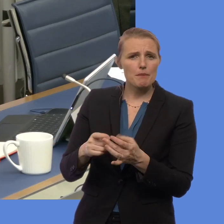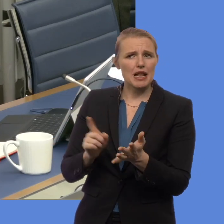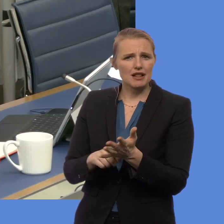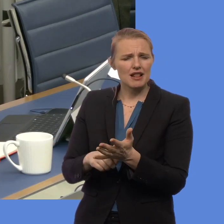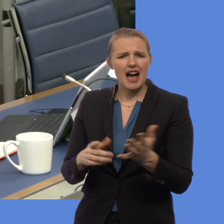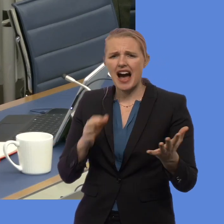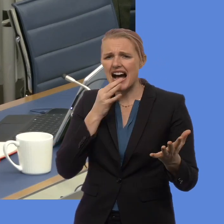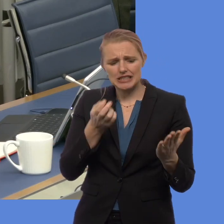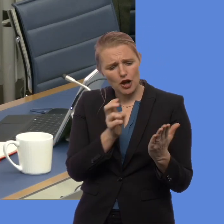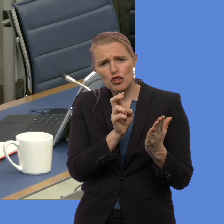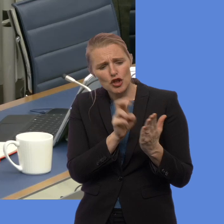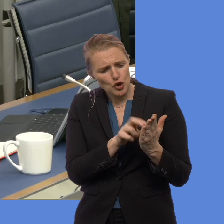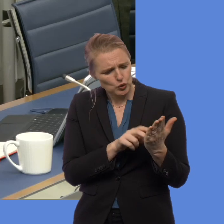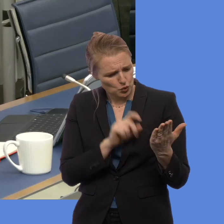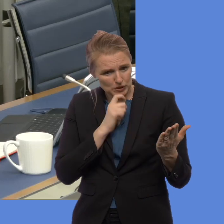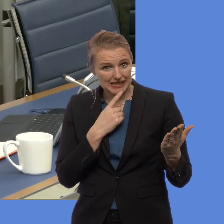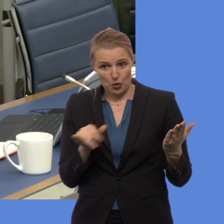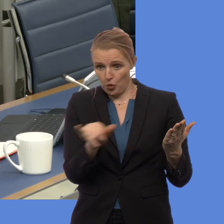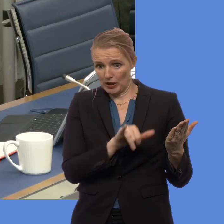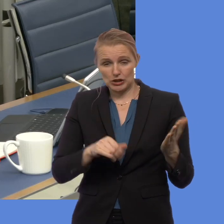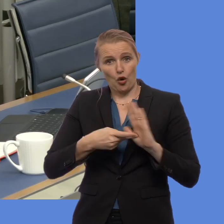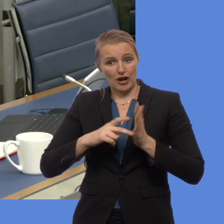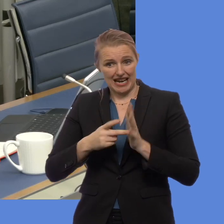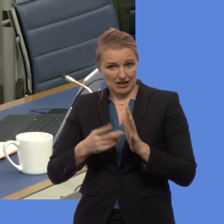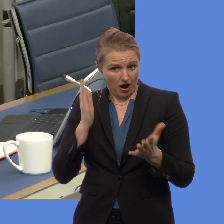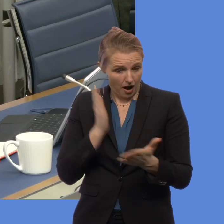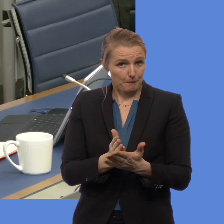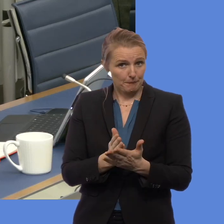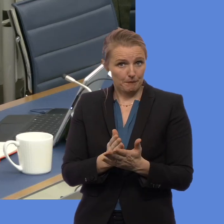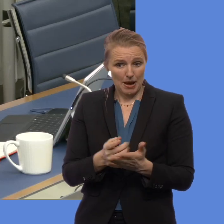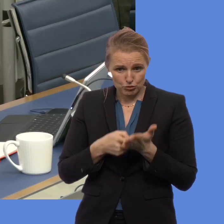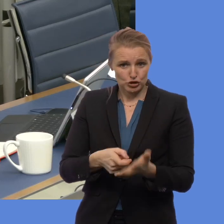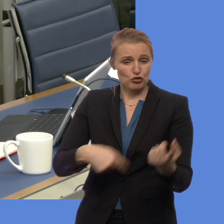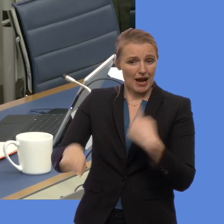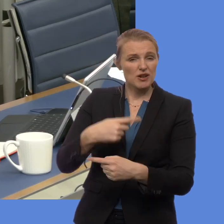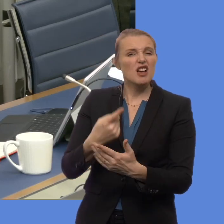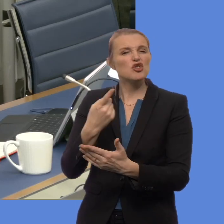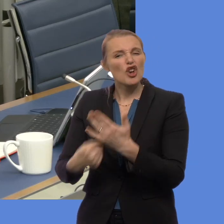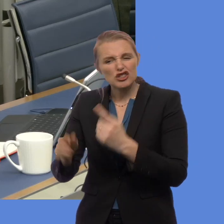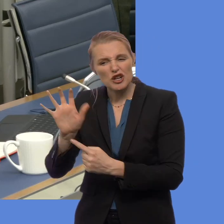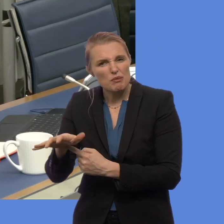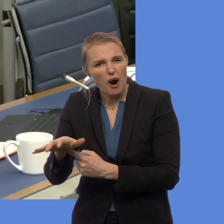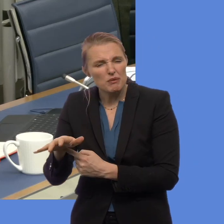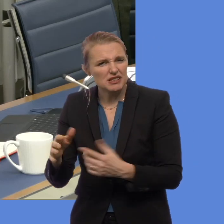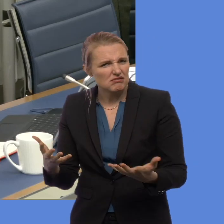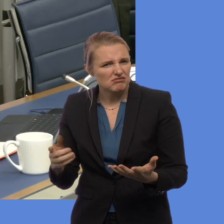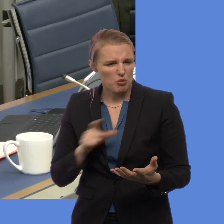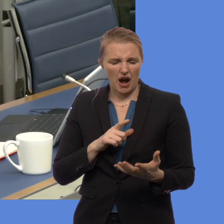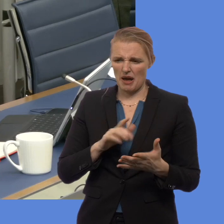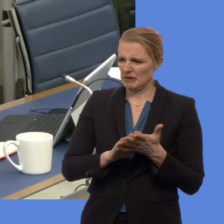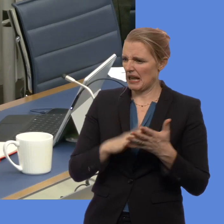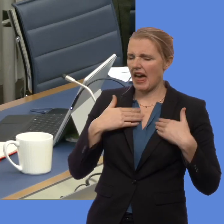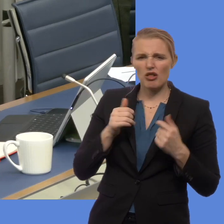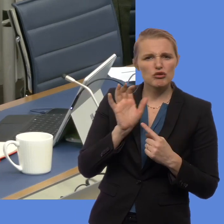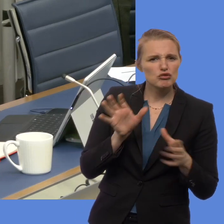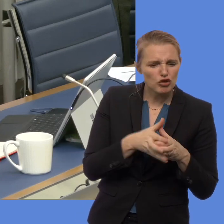elsewhere, what those prescribed organisations will be? Because if it's just the departments, I'd be worried that the health trusts or GP surgeries or